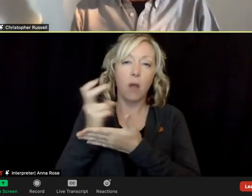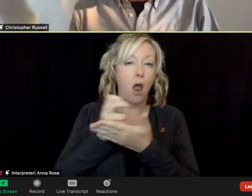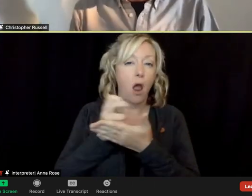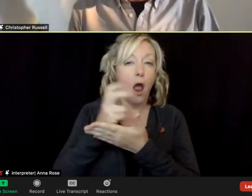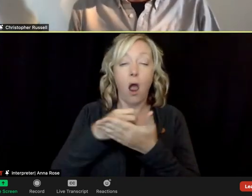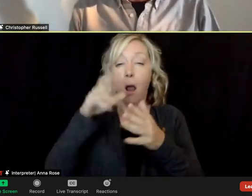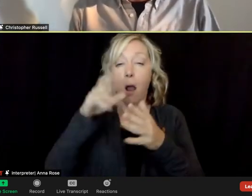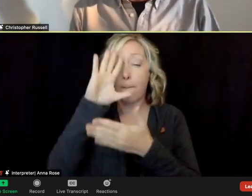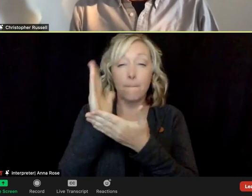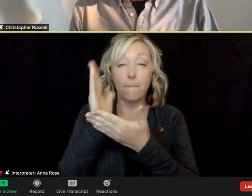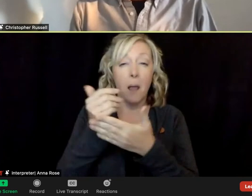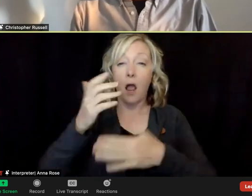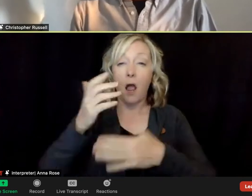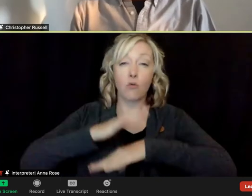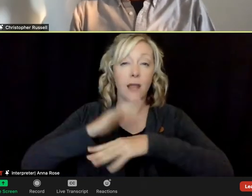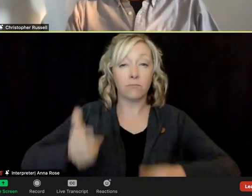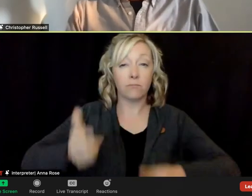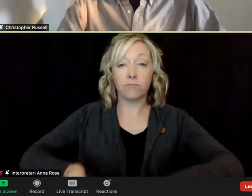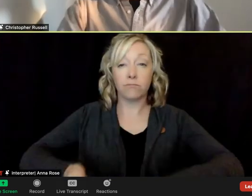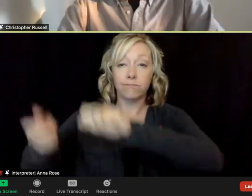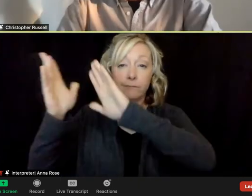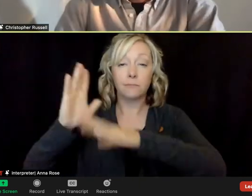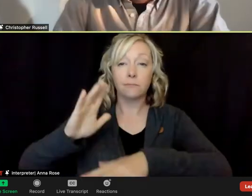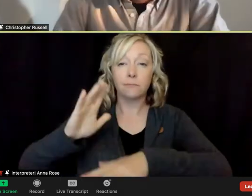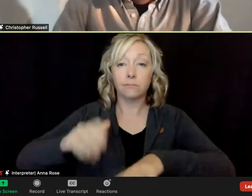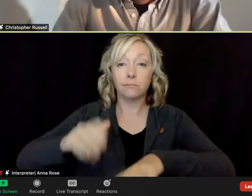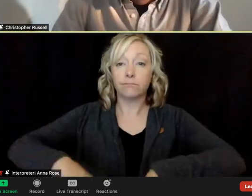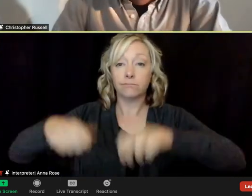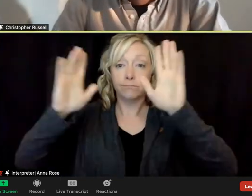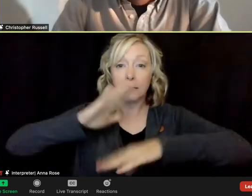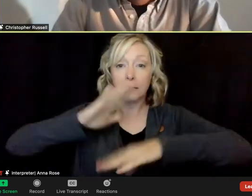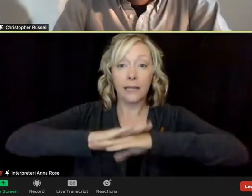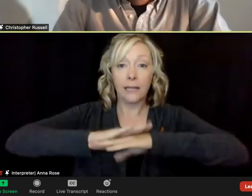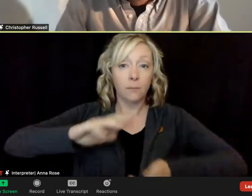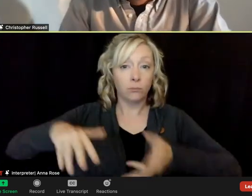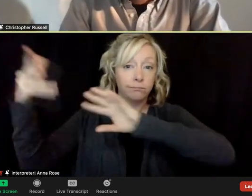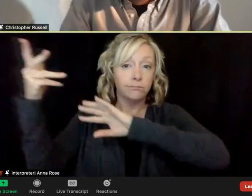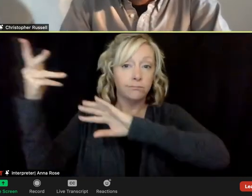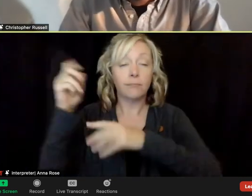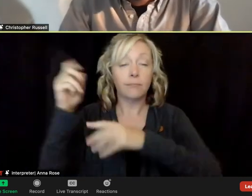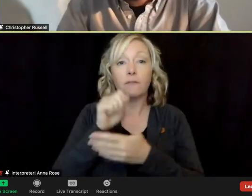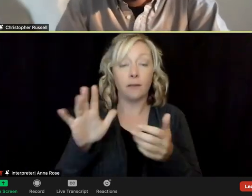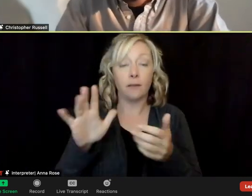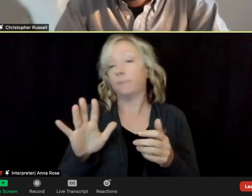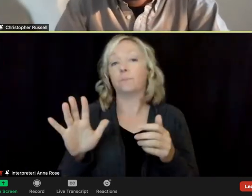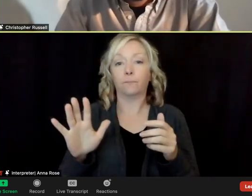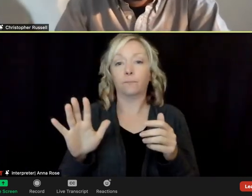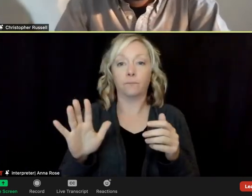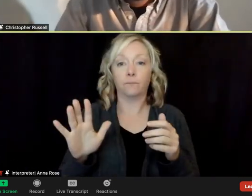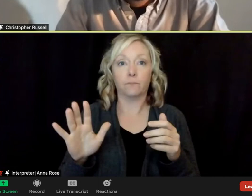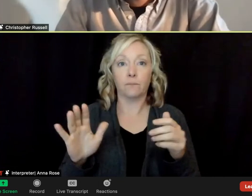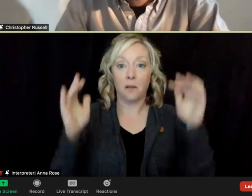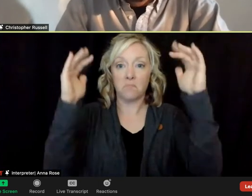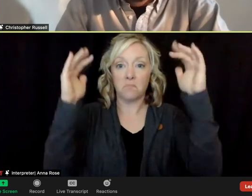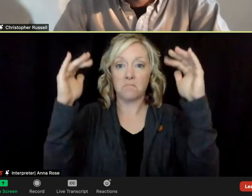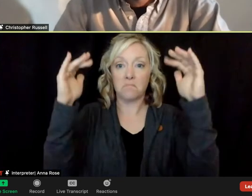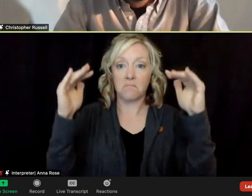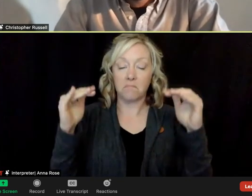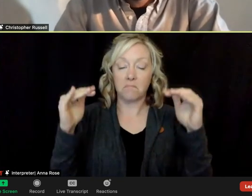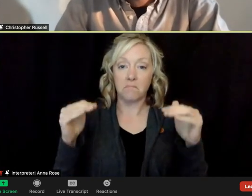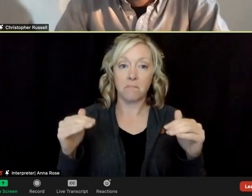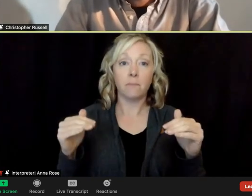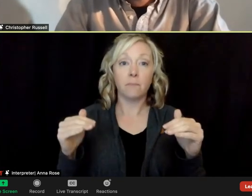desk, and kicking and screaming. And I think we can all recognize, as we said before, that we are